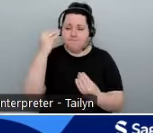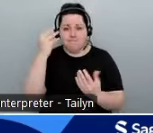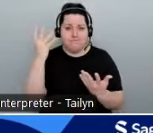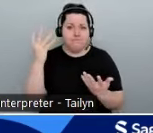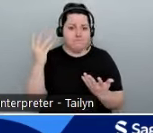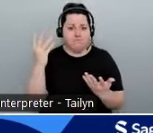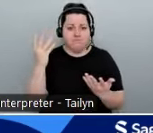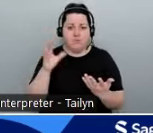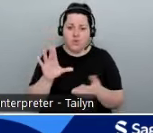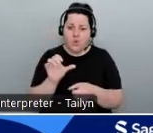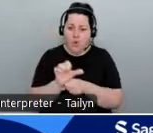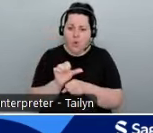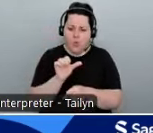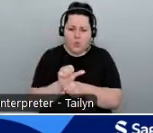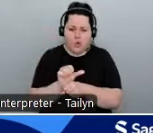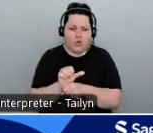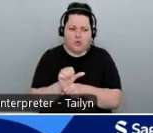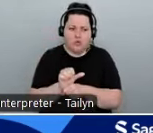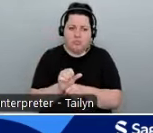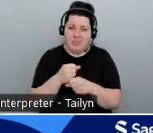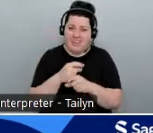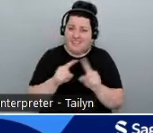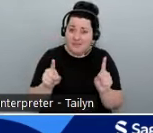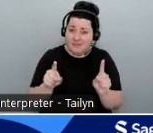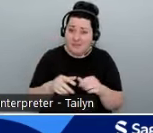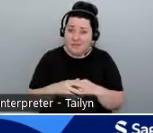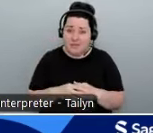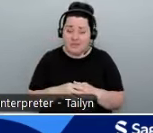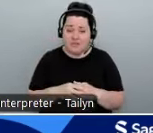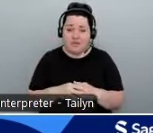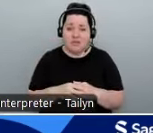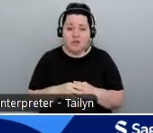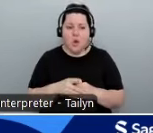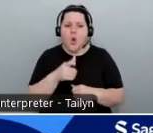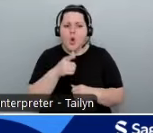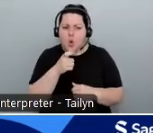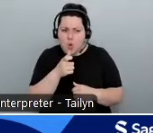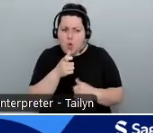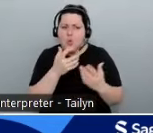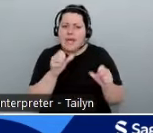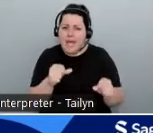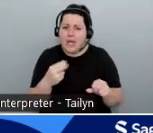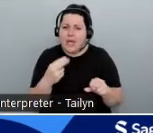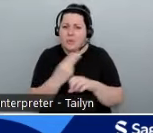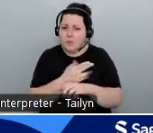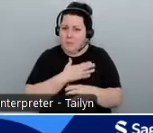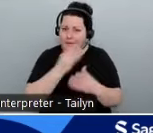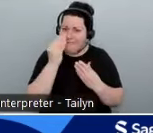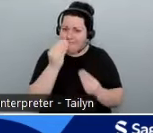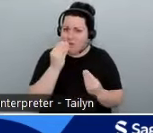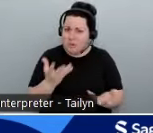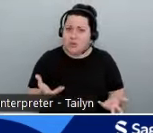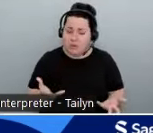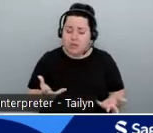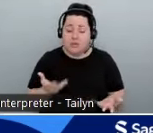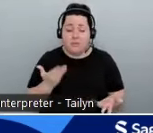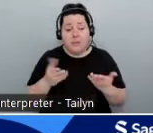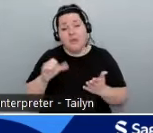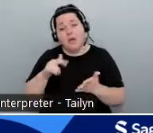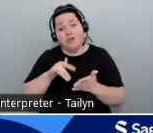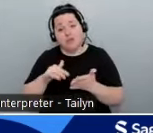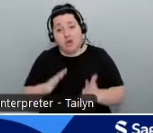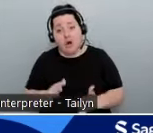difference your work makes. Who cares? Who can actually use this? It may be other scholars, it